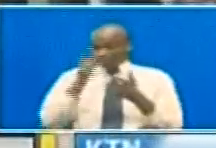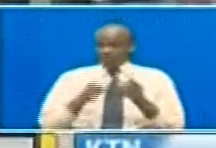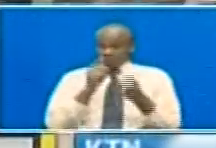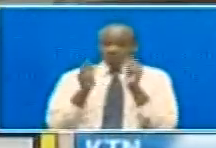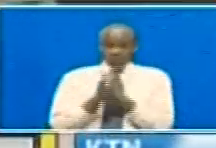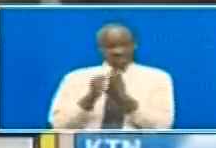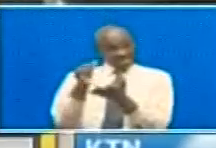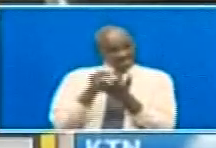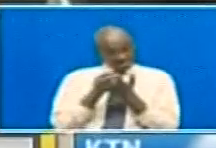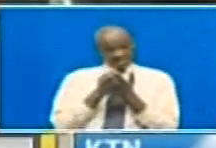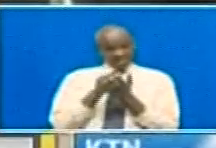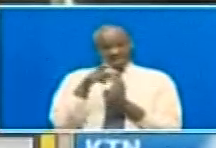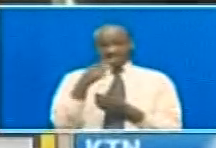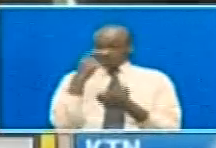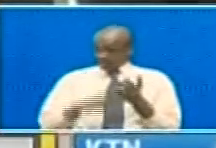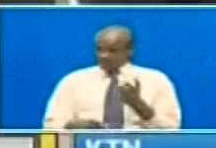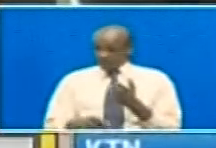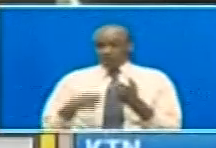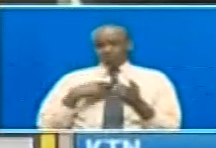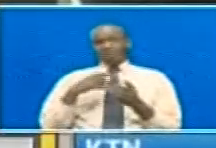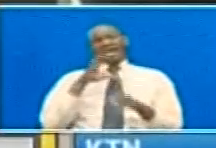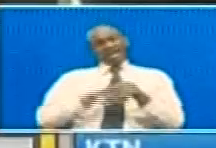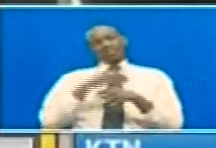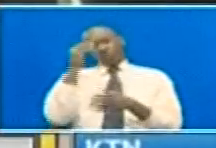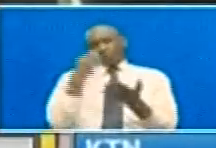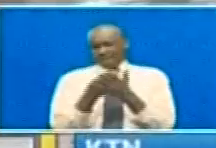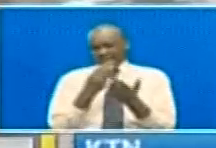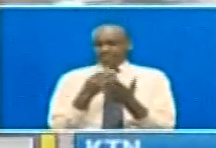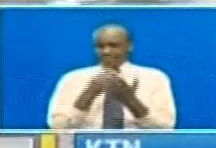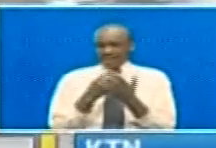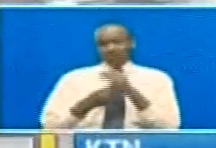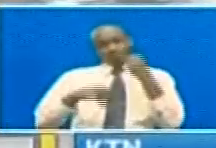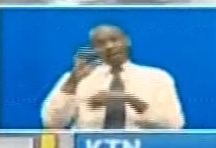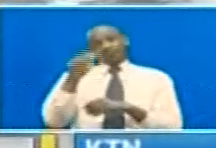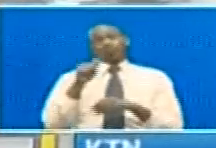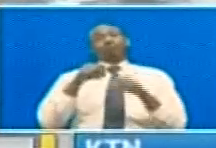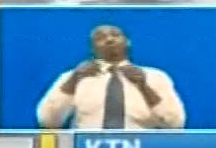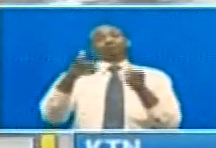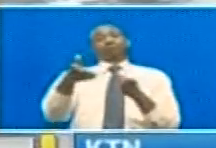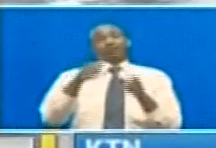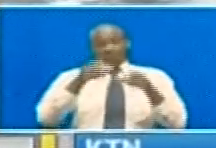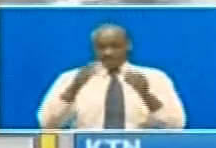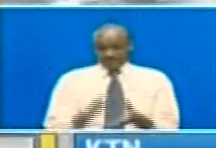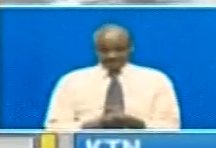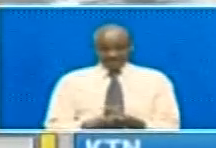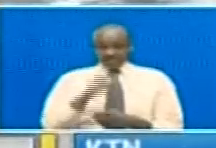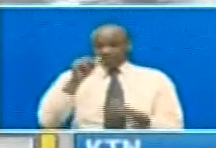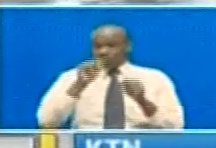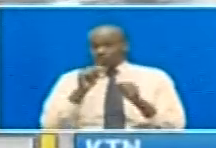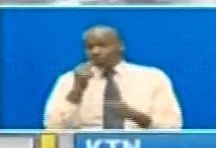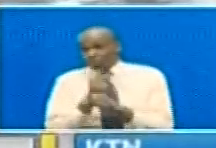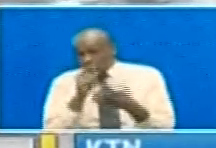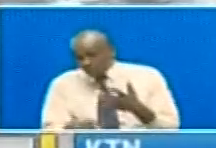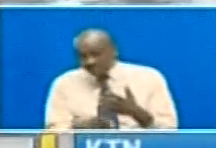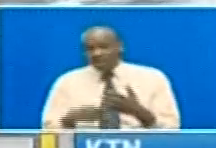for some time now in a bid to secure more funds to buy maize from farmers. The additional funds will be required to help in mopping